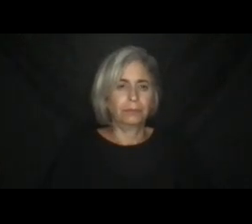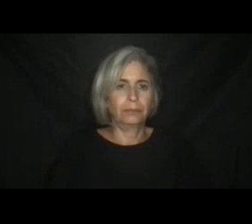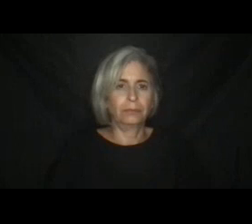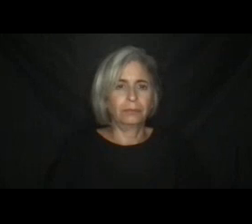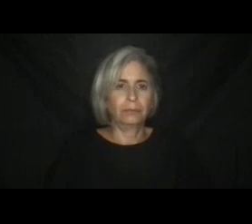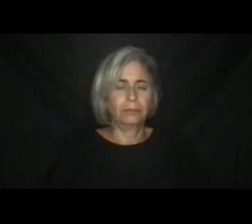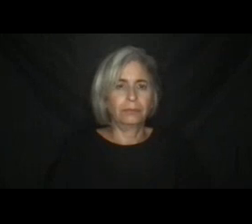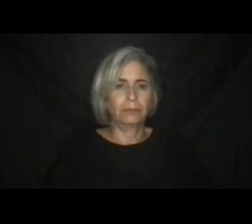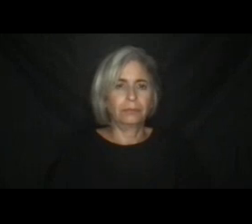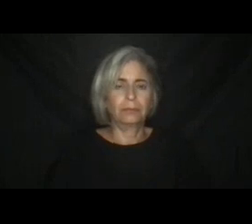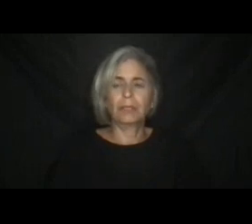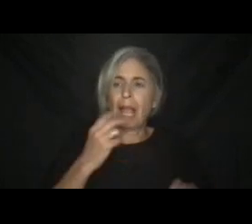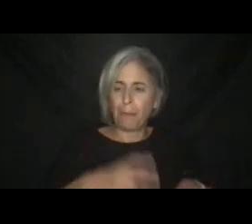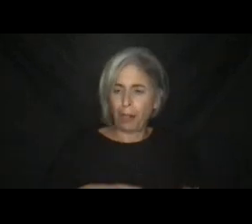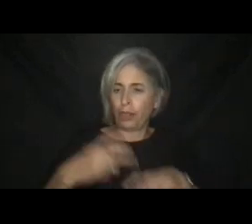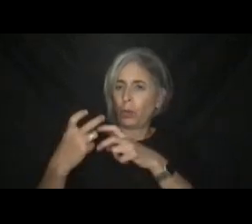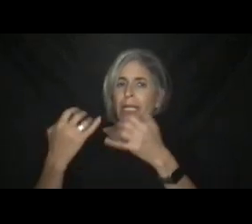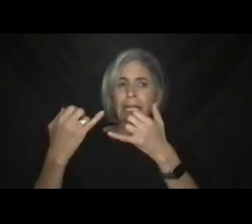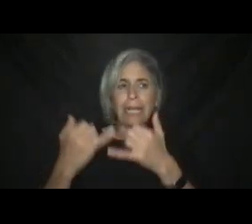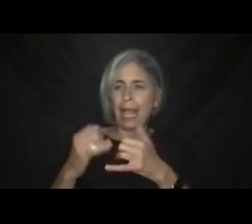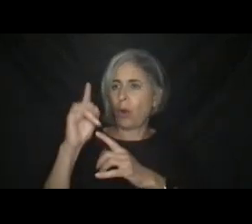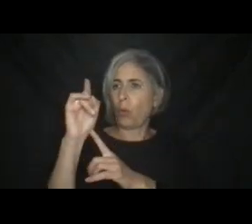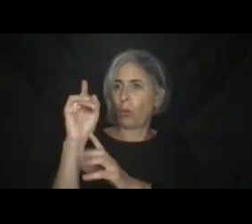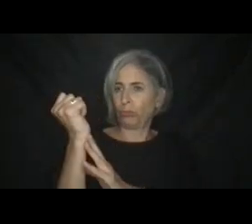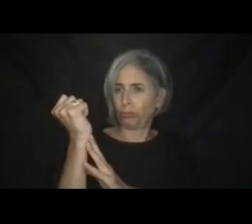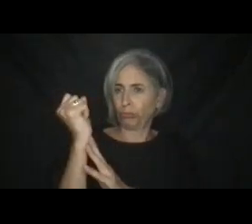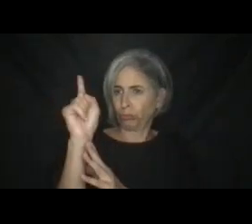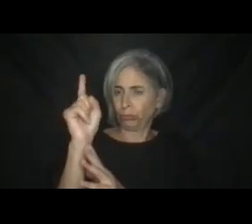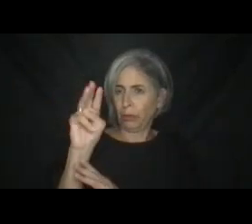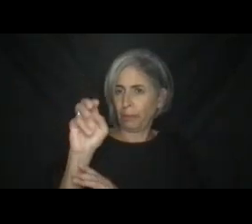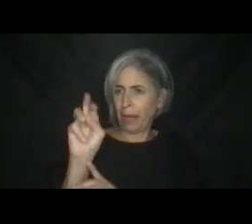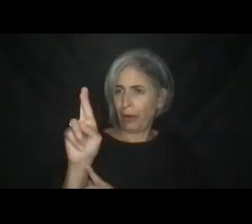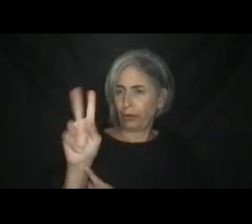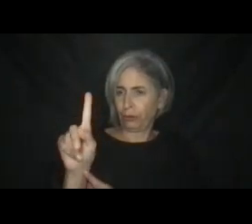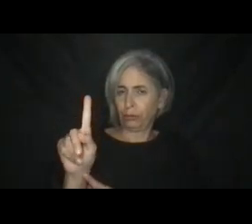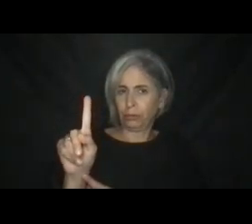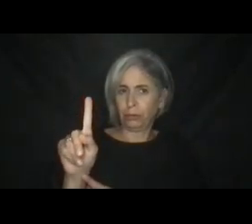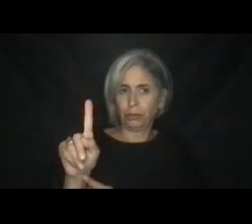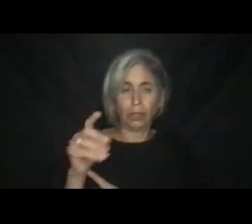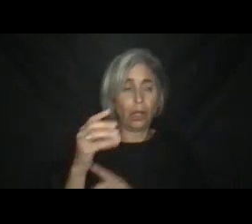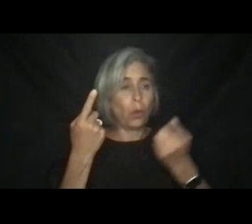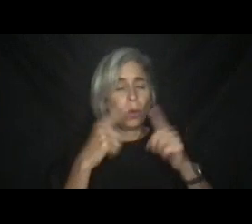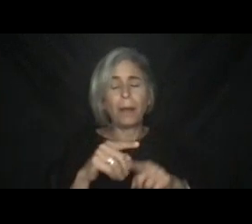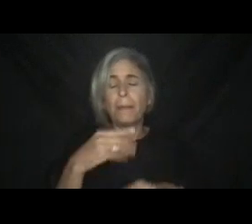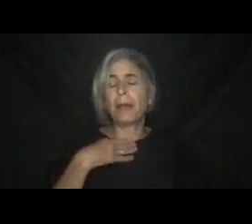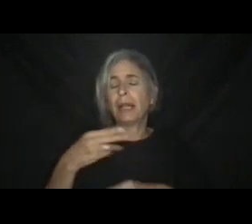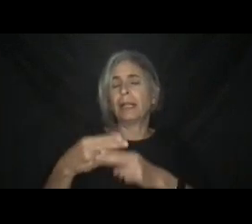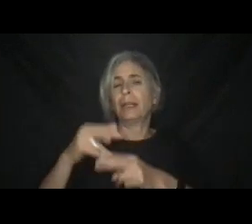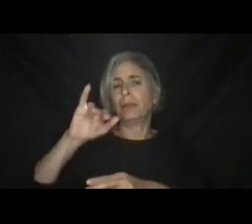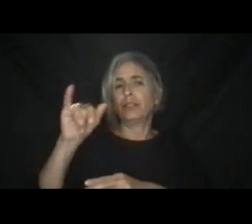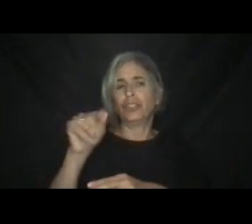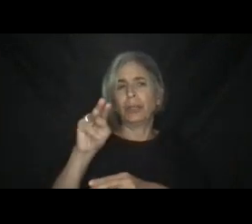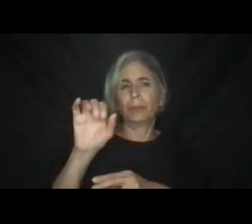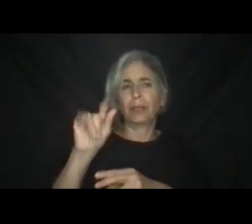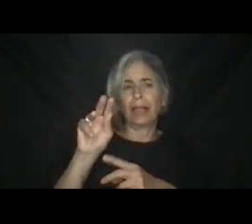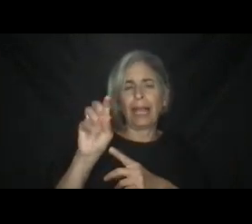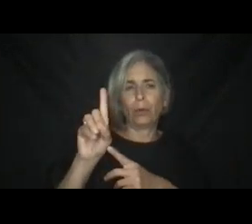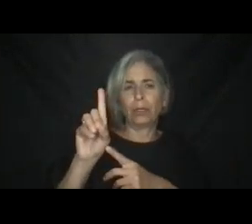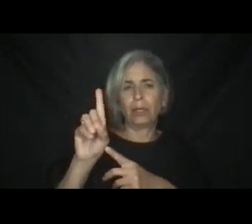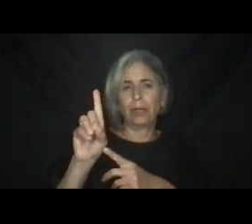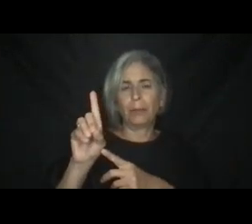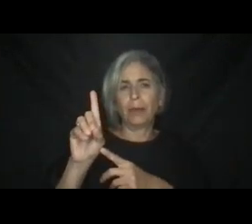I'm loading that up right now, Mayor Pinsurga. Just a second. As the PowerPoint's loading, my name is James Gamma Clark. I'm a senior instructor